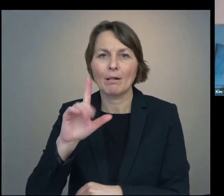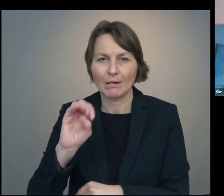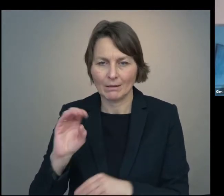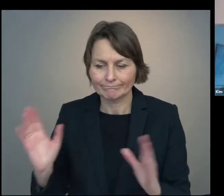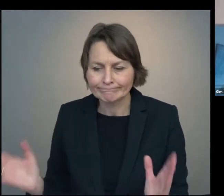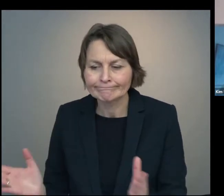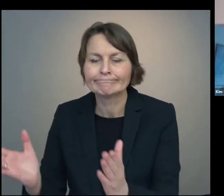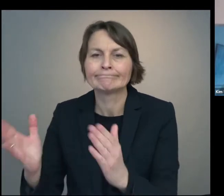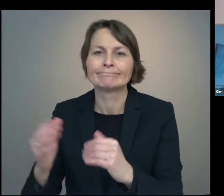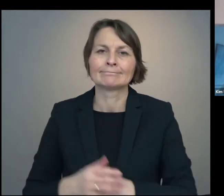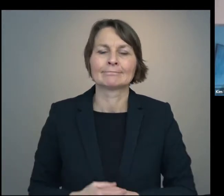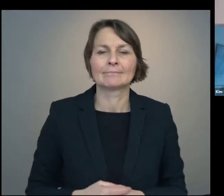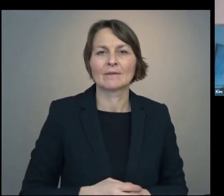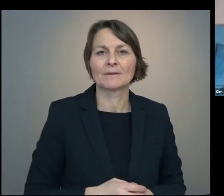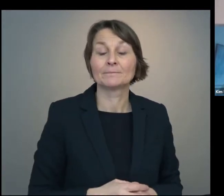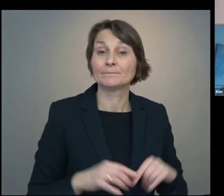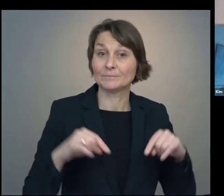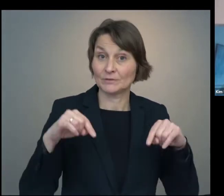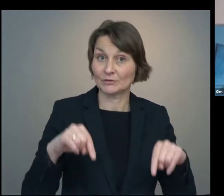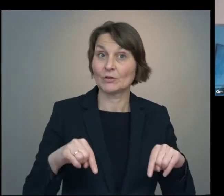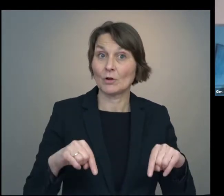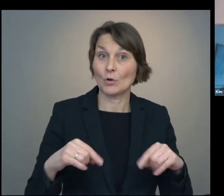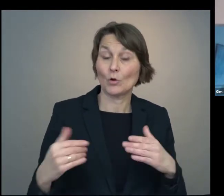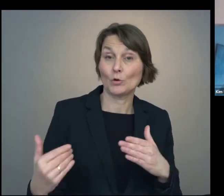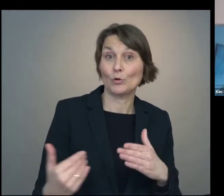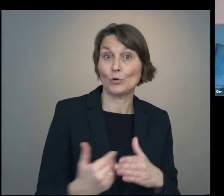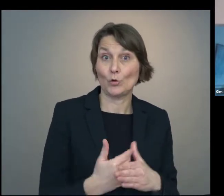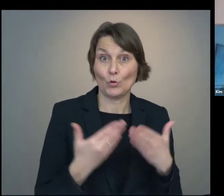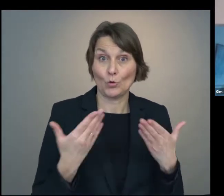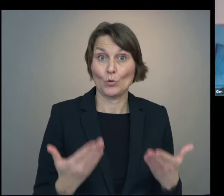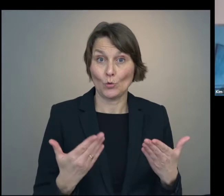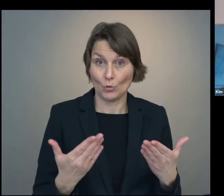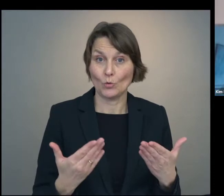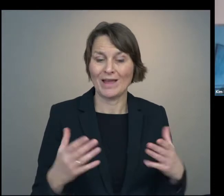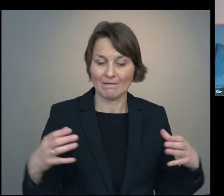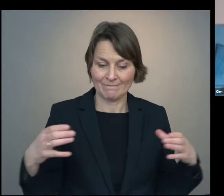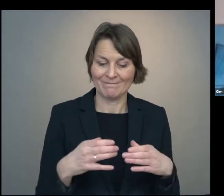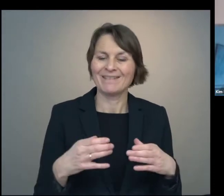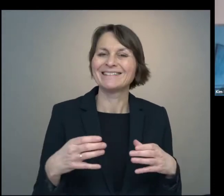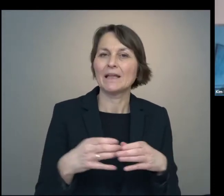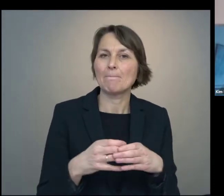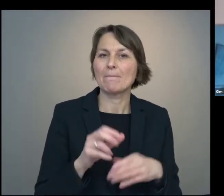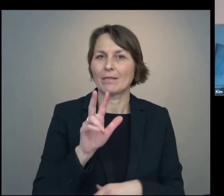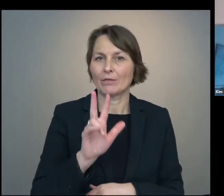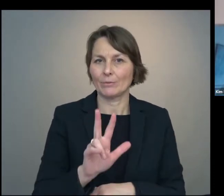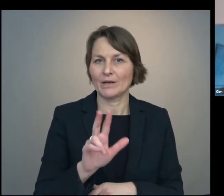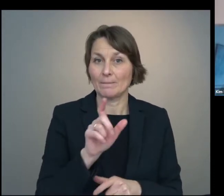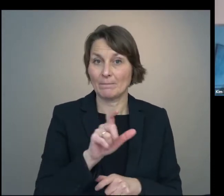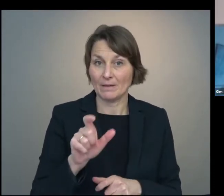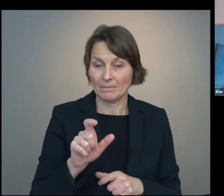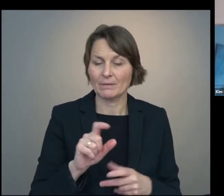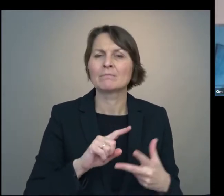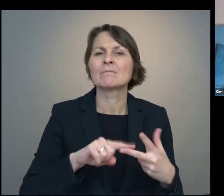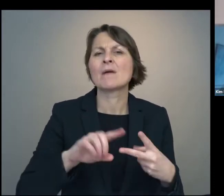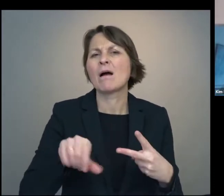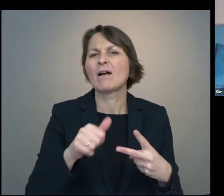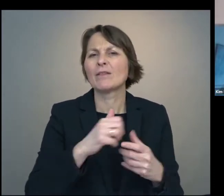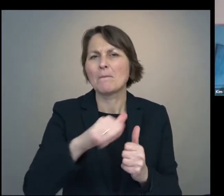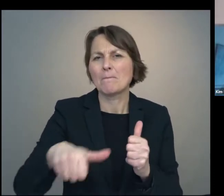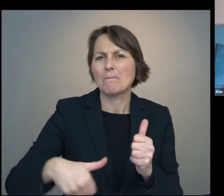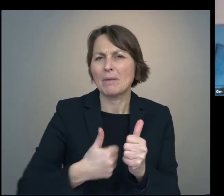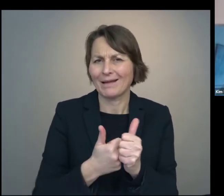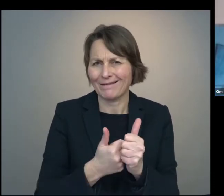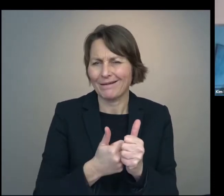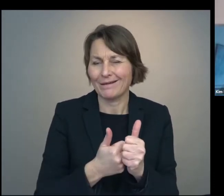So specifically, we have our new front-end team, which currently has 3 people. We have our back-end teams,